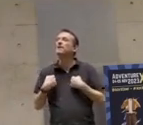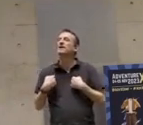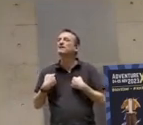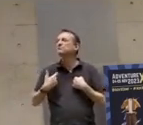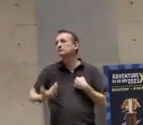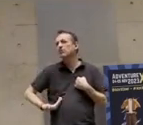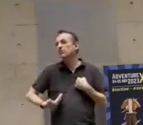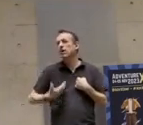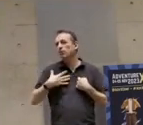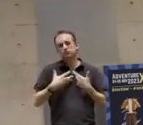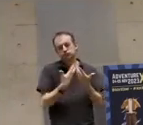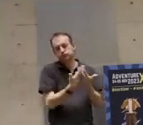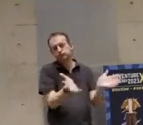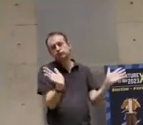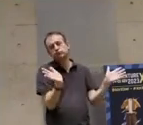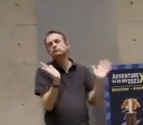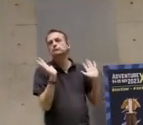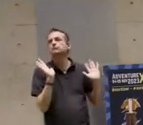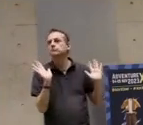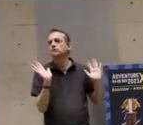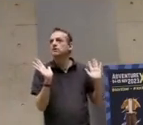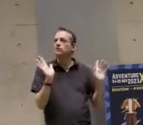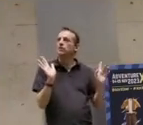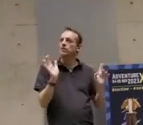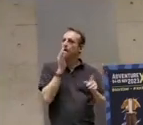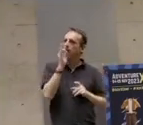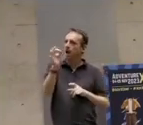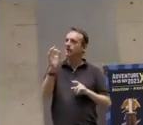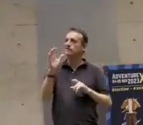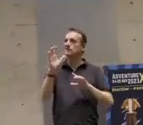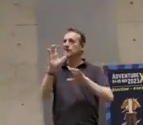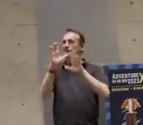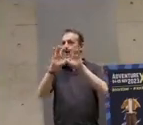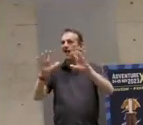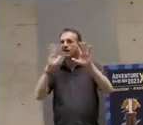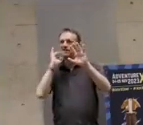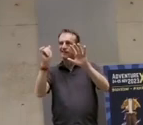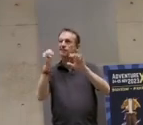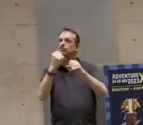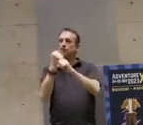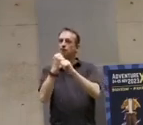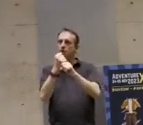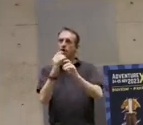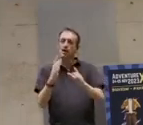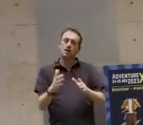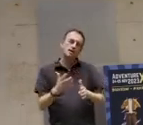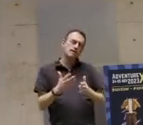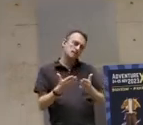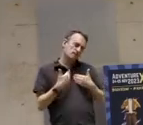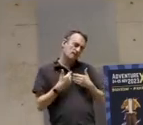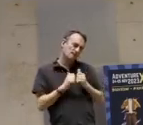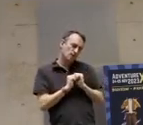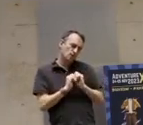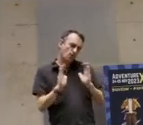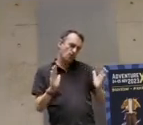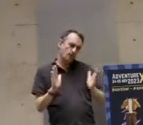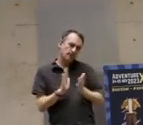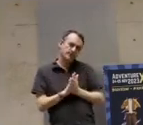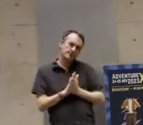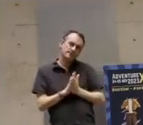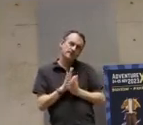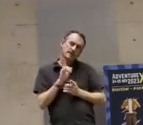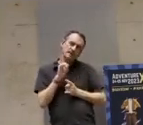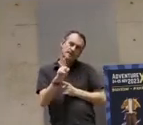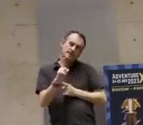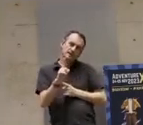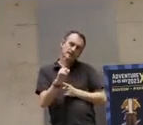we just ask it to be, you know, more generalized, which I think is probably more valuable. It's set up, these are set up specifically